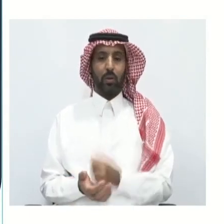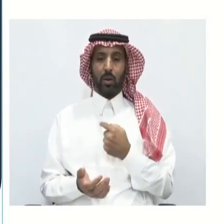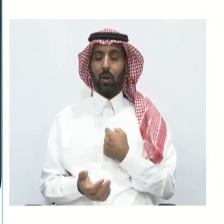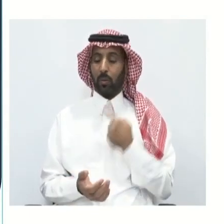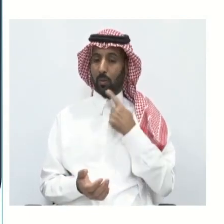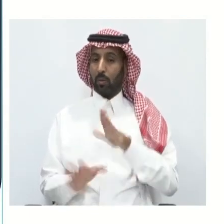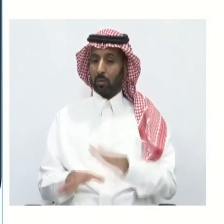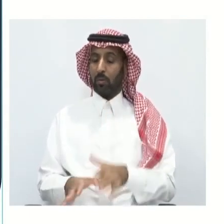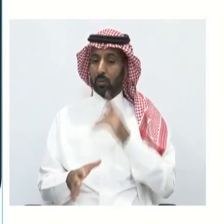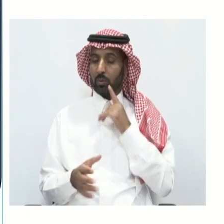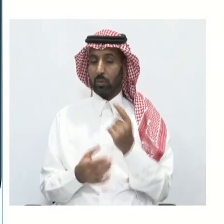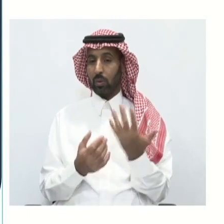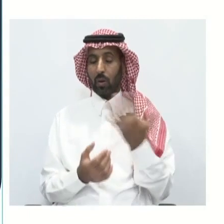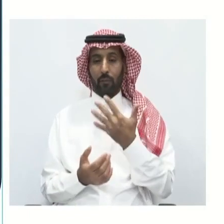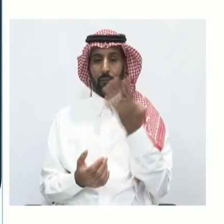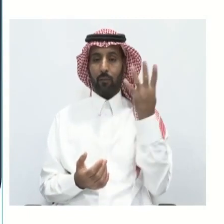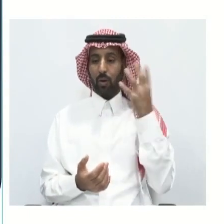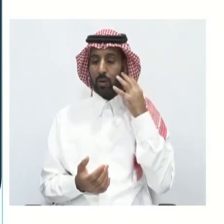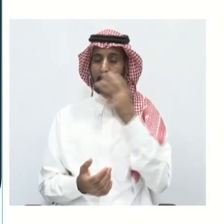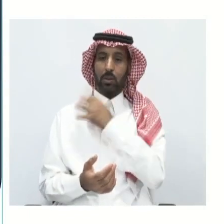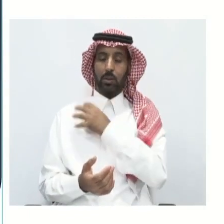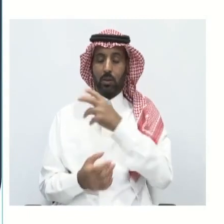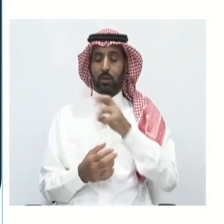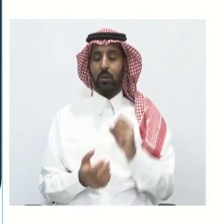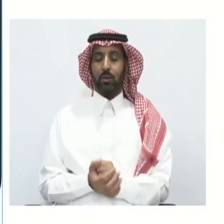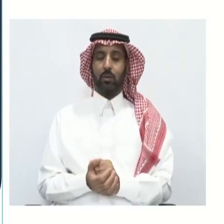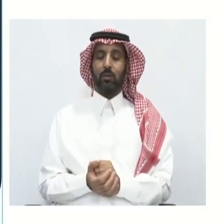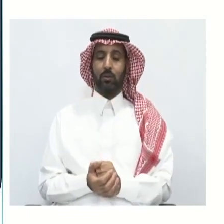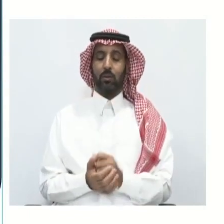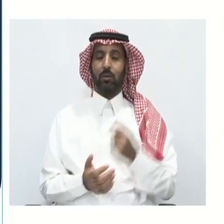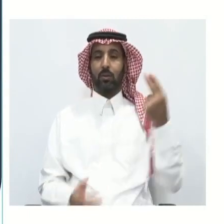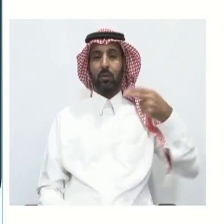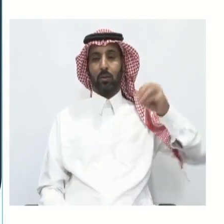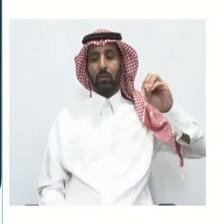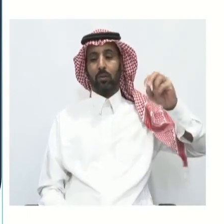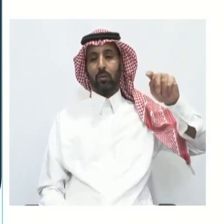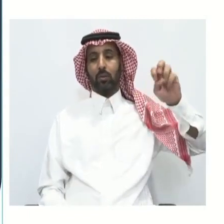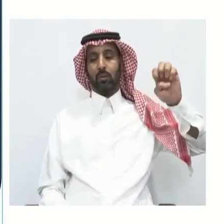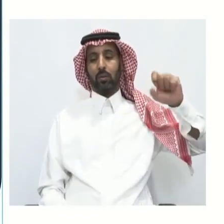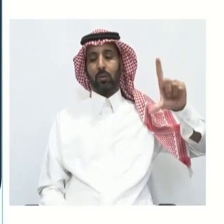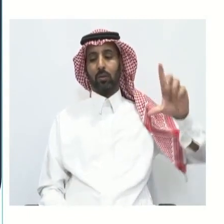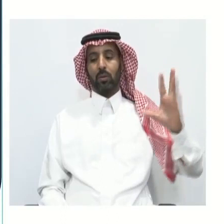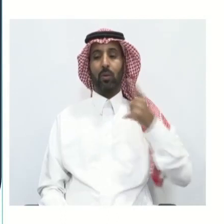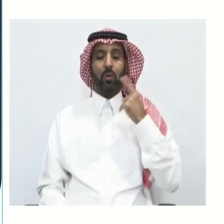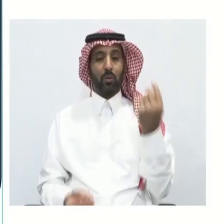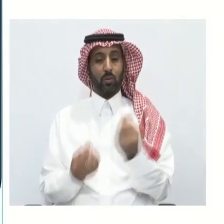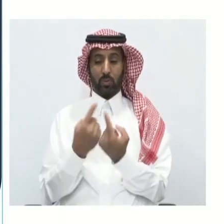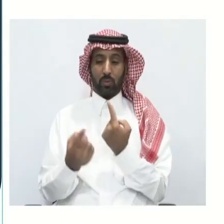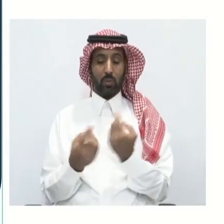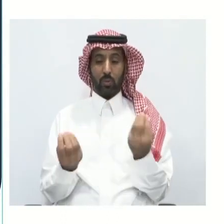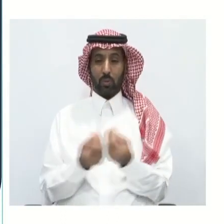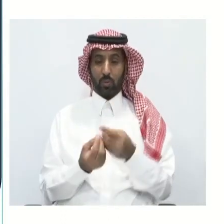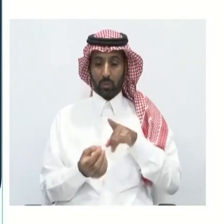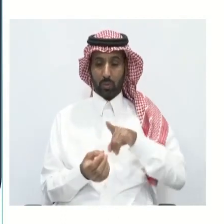stay in a four-star hotel. You're going to stay in a four-star hotel. Who is going to travel with